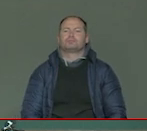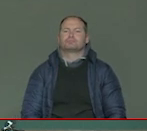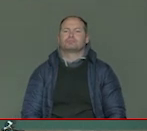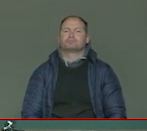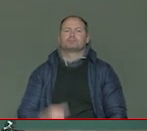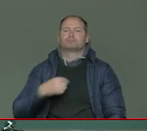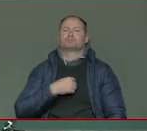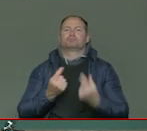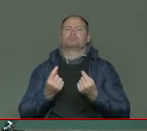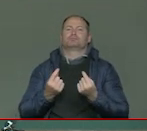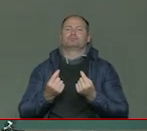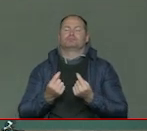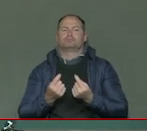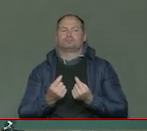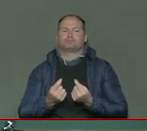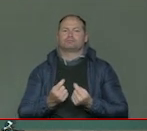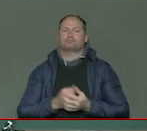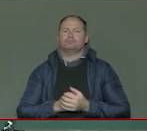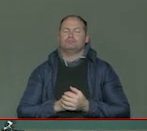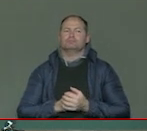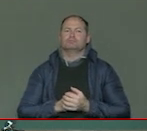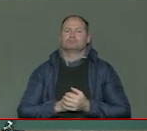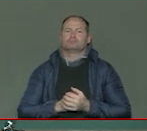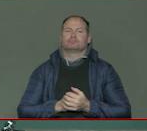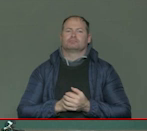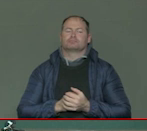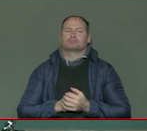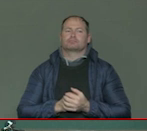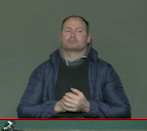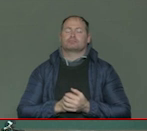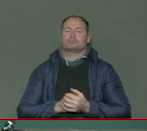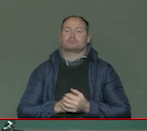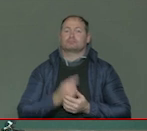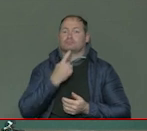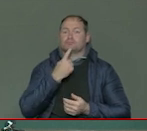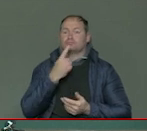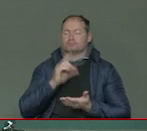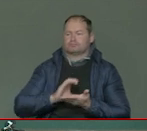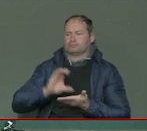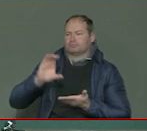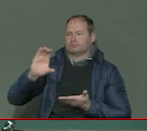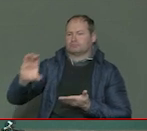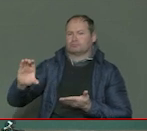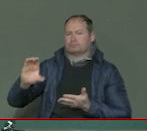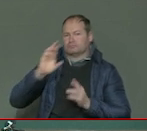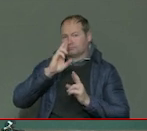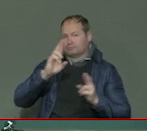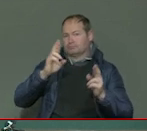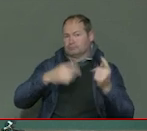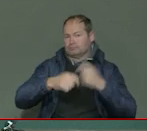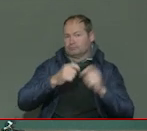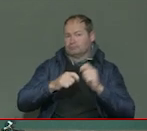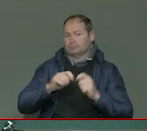What will we do with that? If they say the outstanding deposit was in respect of sales, it also did not appear on the